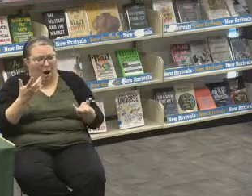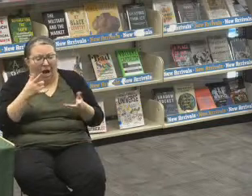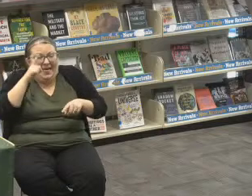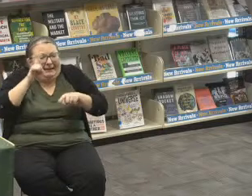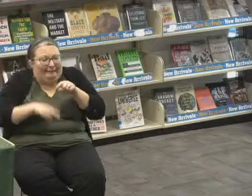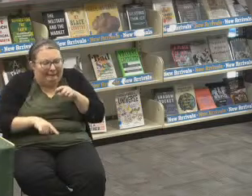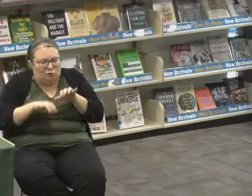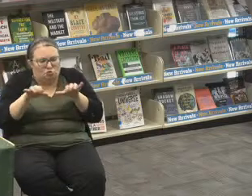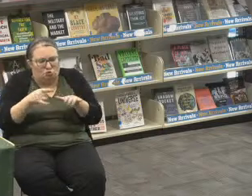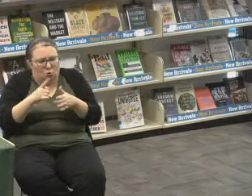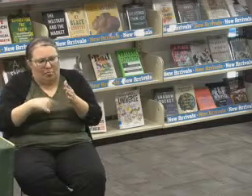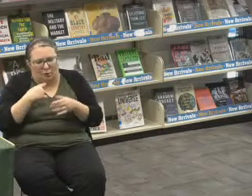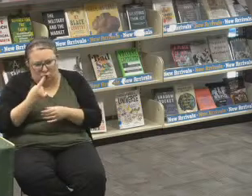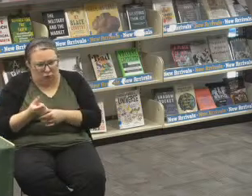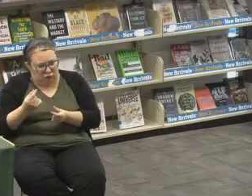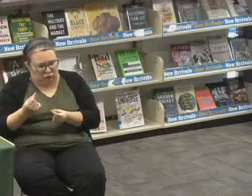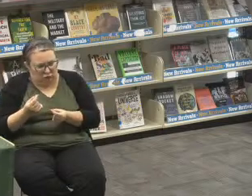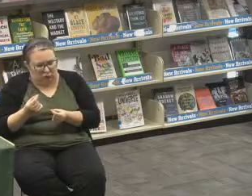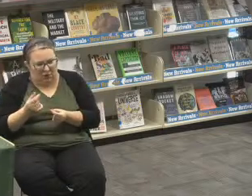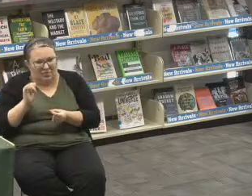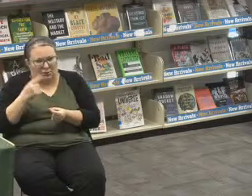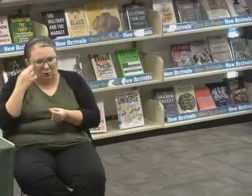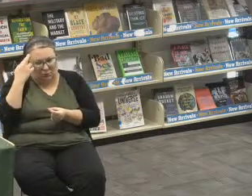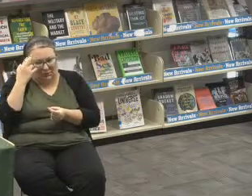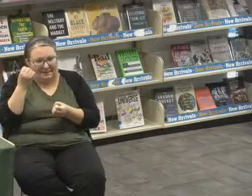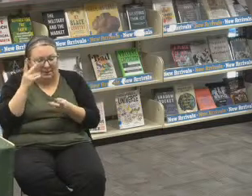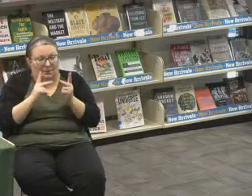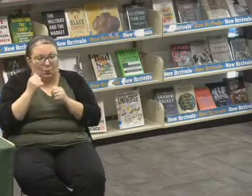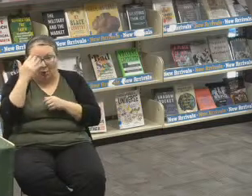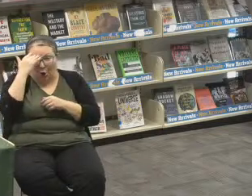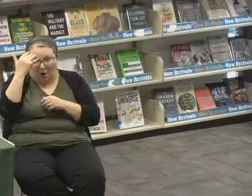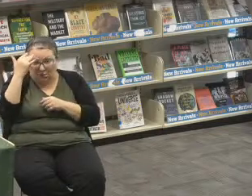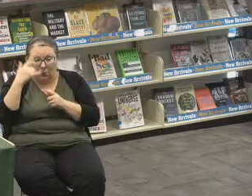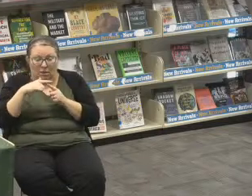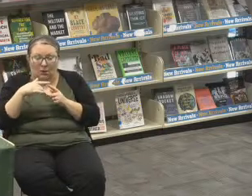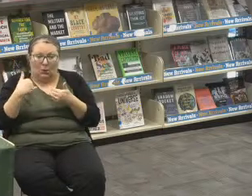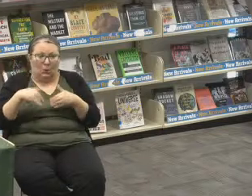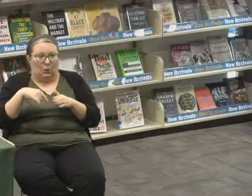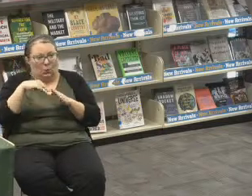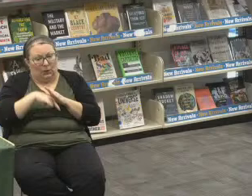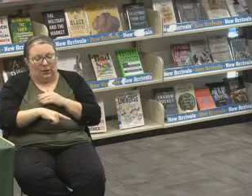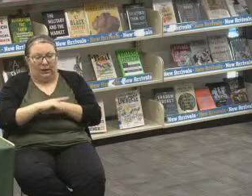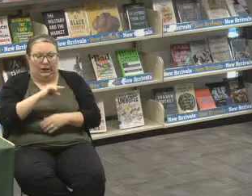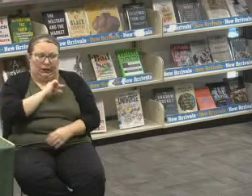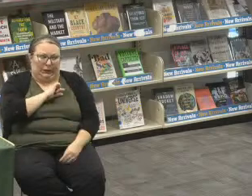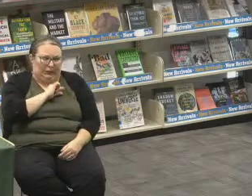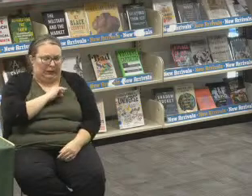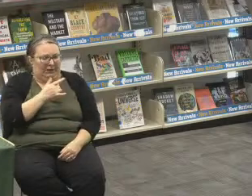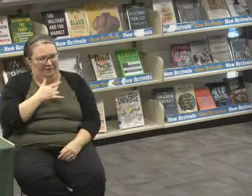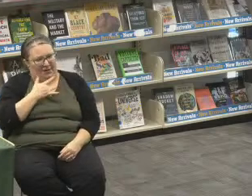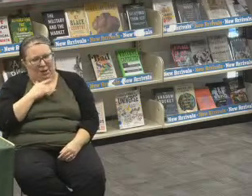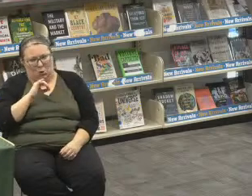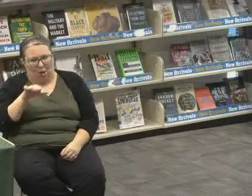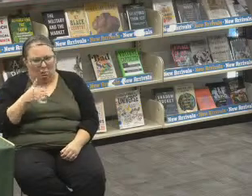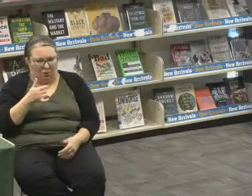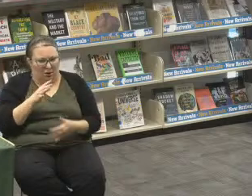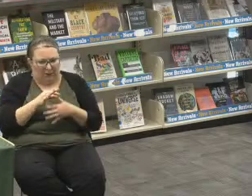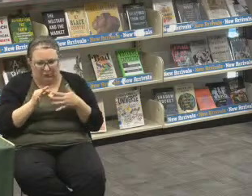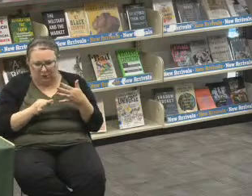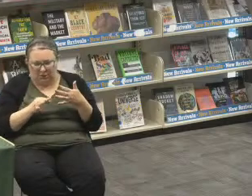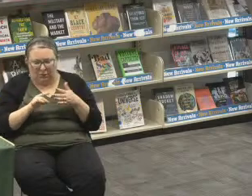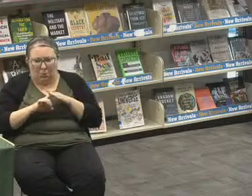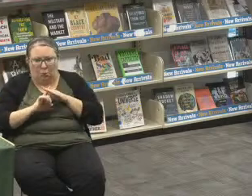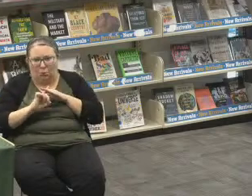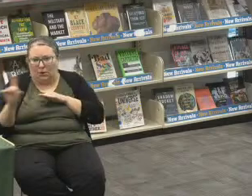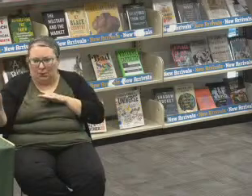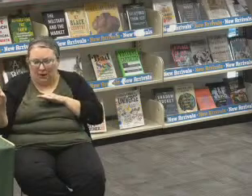unable to do something. This is one of the reasons that many people with autism, when they're extremely guilty, when they feel like they've got no other recourse, they run